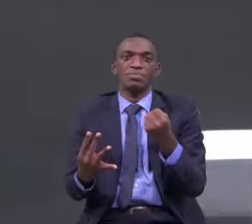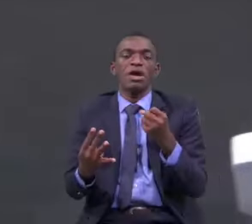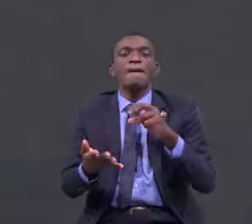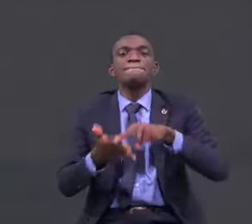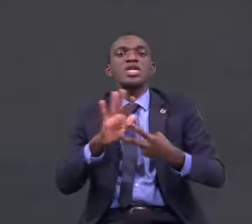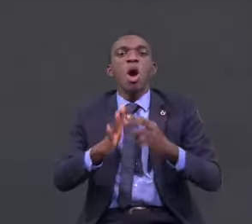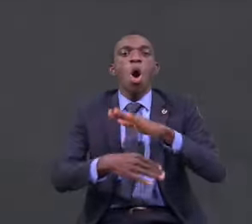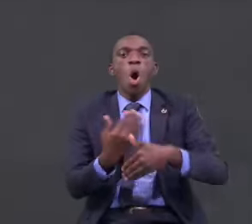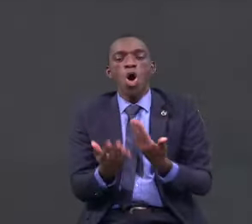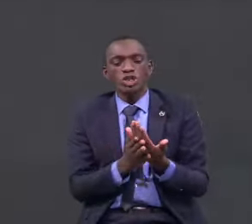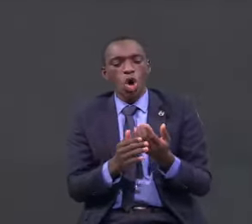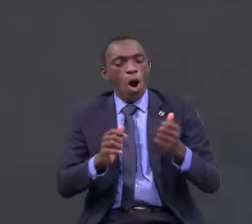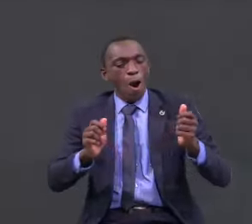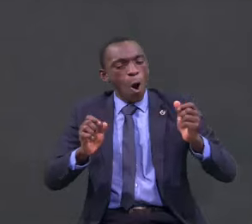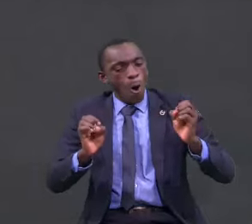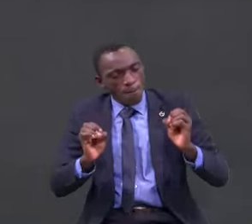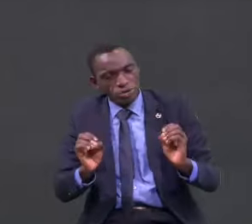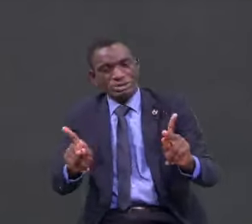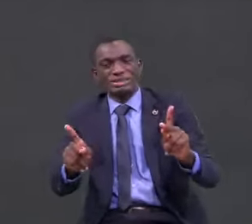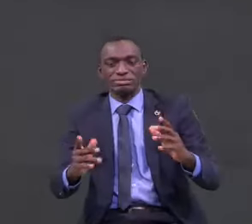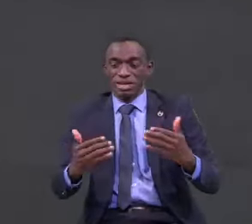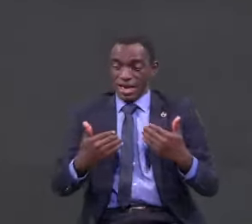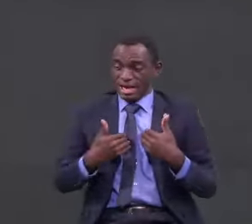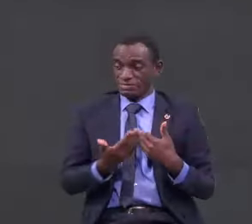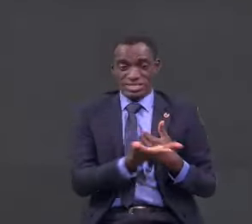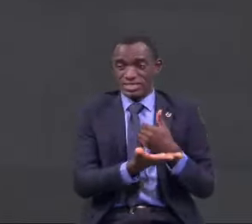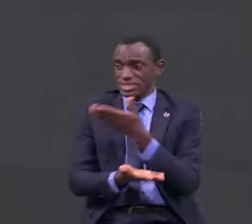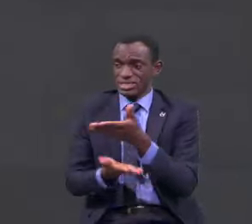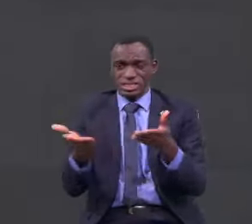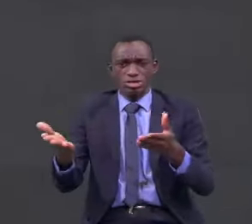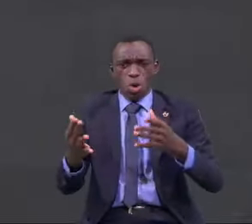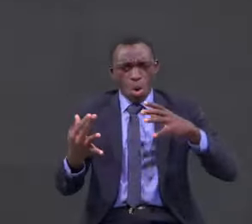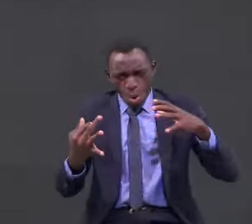around him. Seize that, go up, move on.